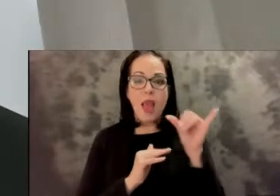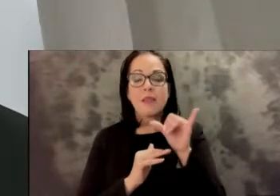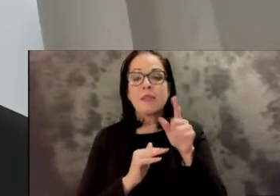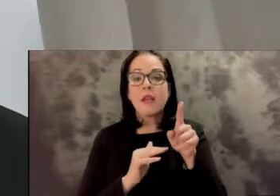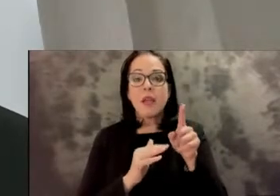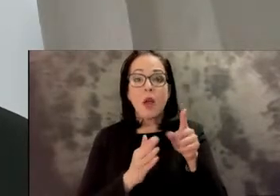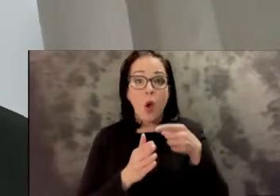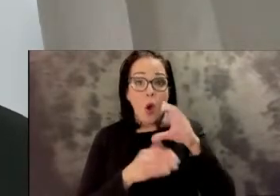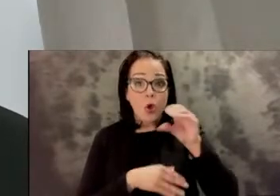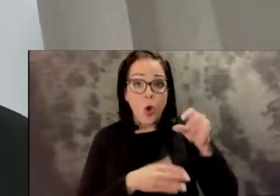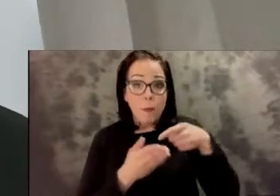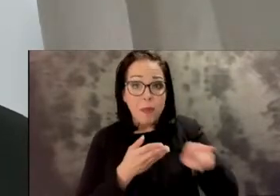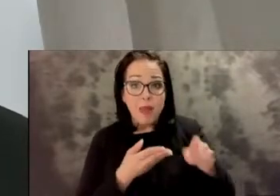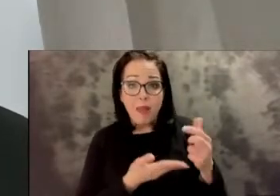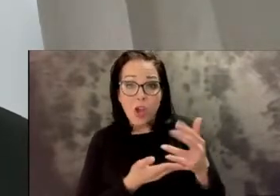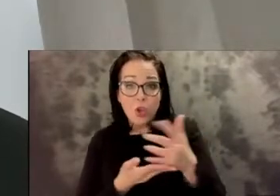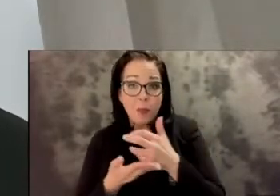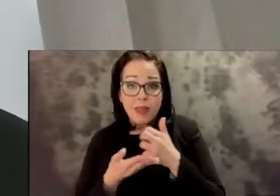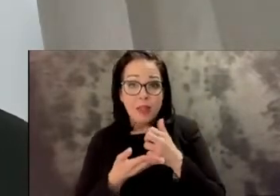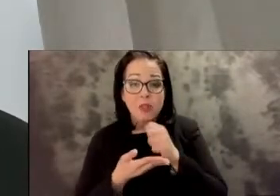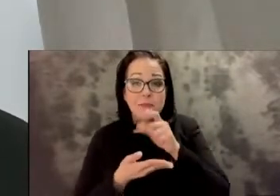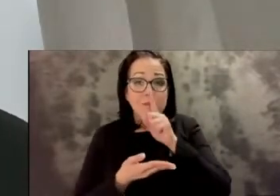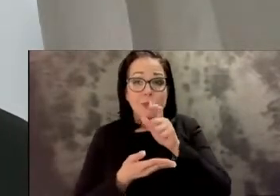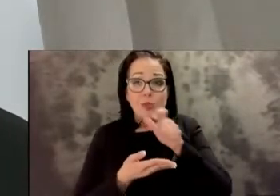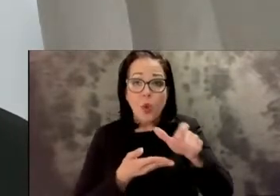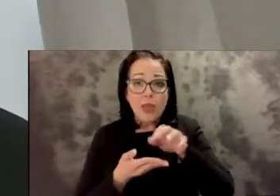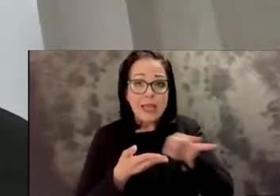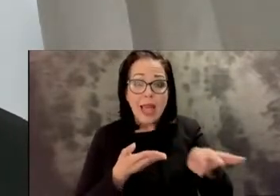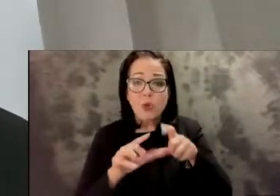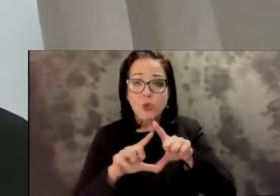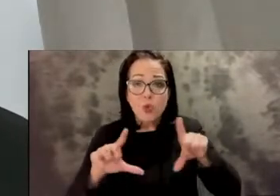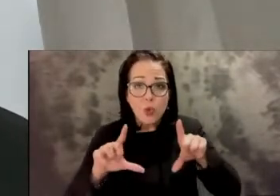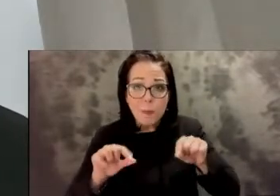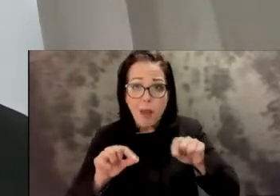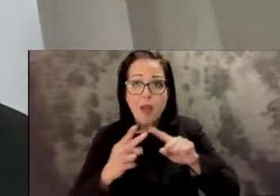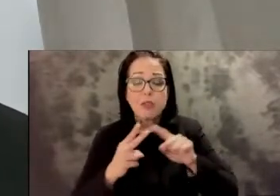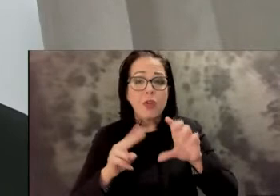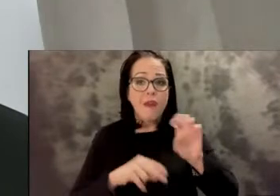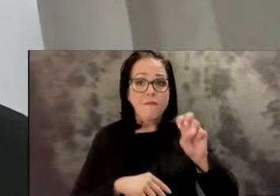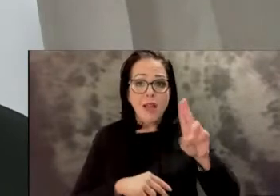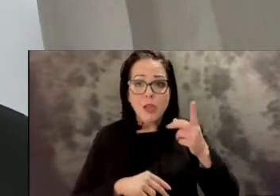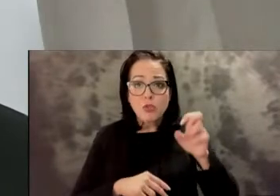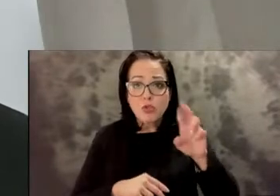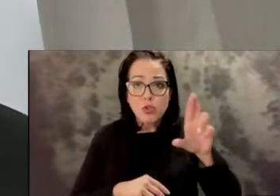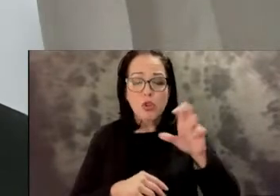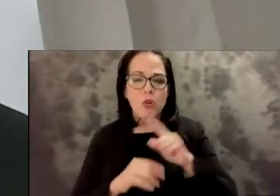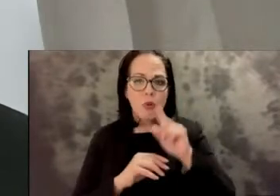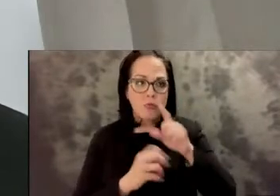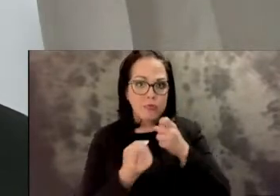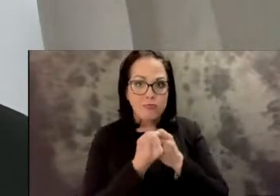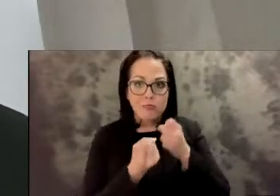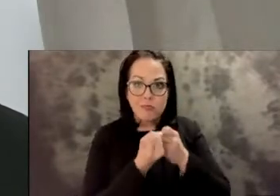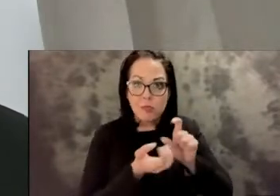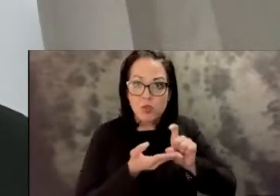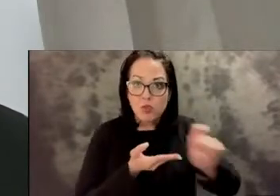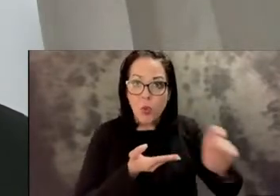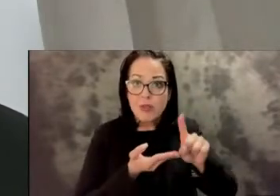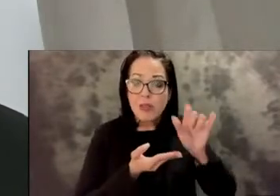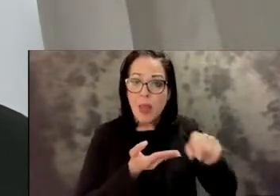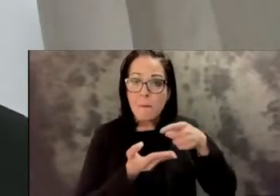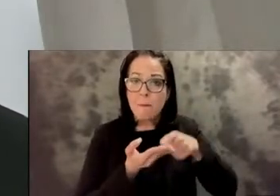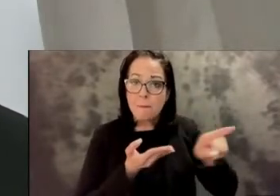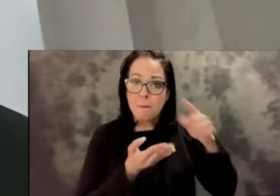accumulators that don't count the value of copay coupons and vouchers towards a patient deductible or